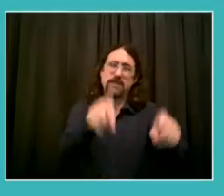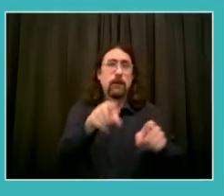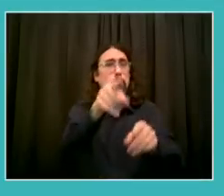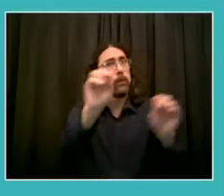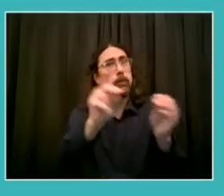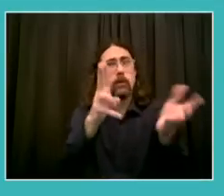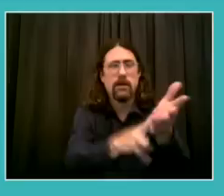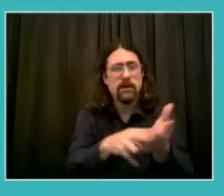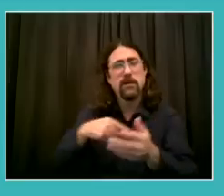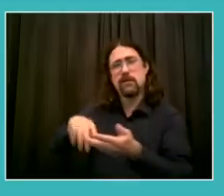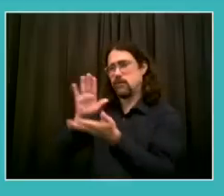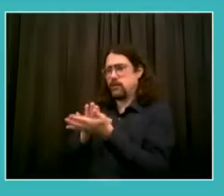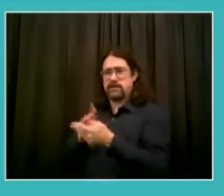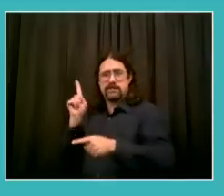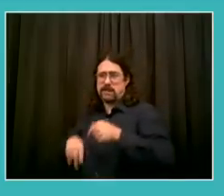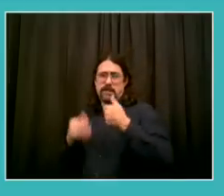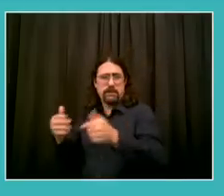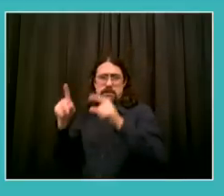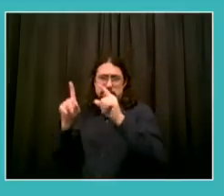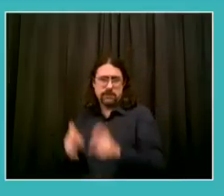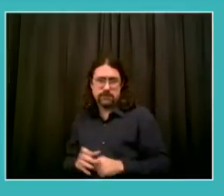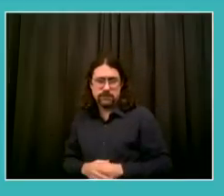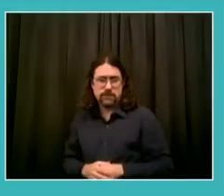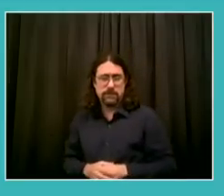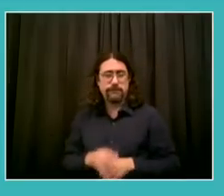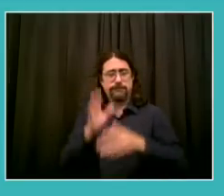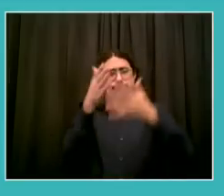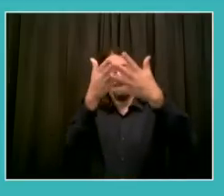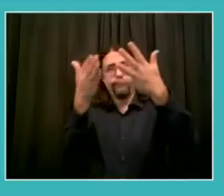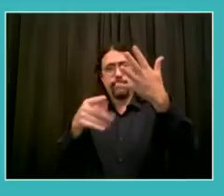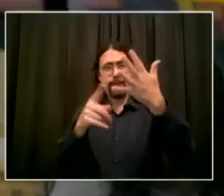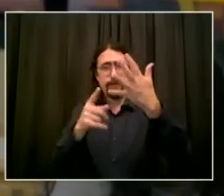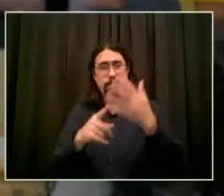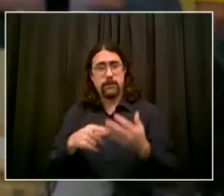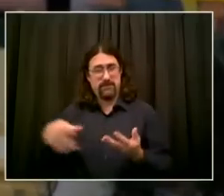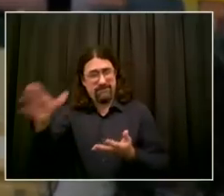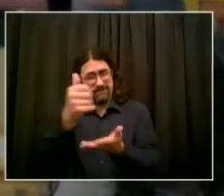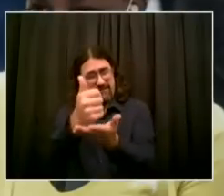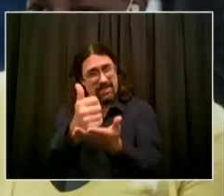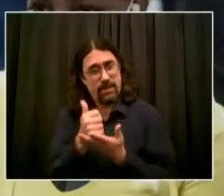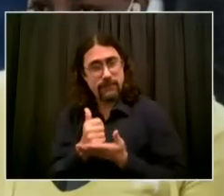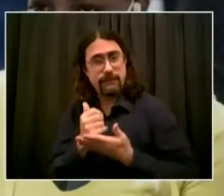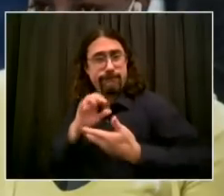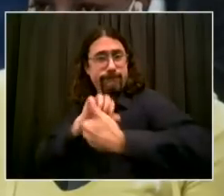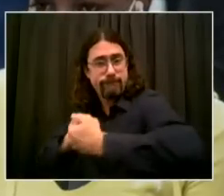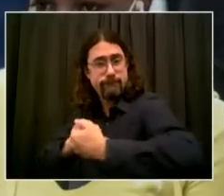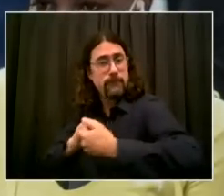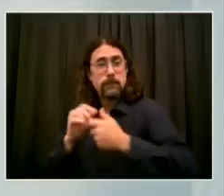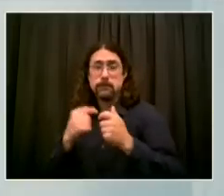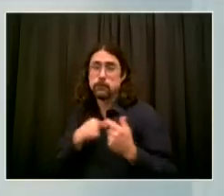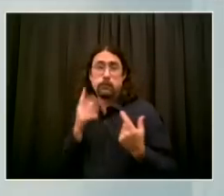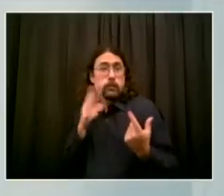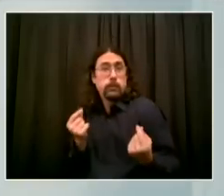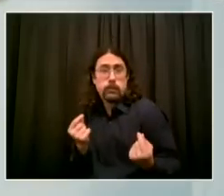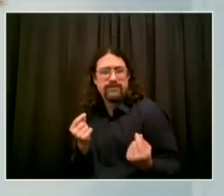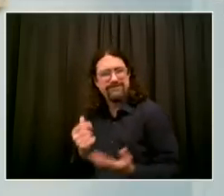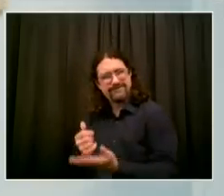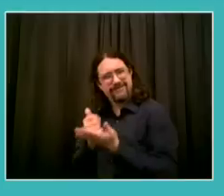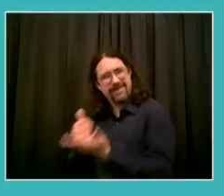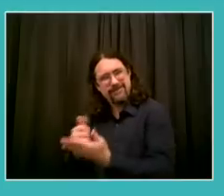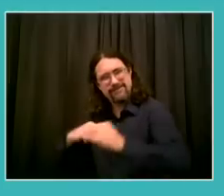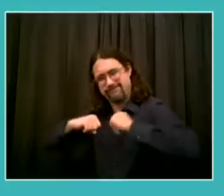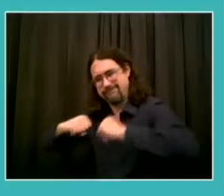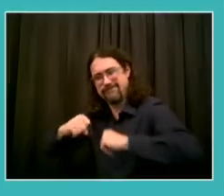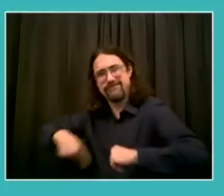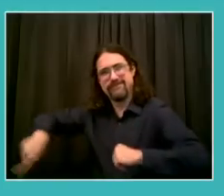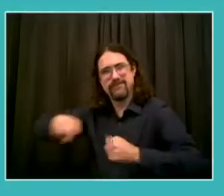fight against COVID-19. 5. With your help, we will keep our students, their families, and the entire school community